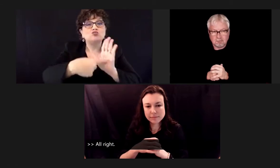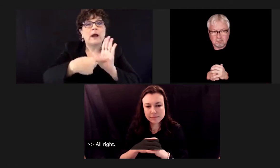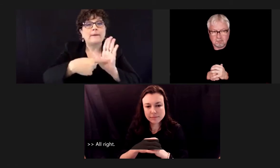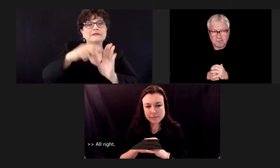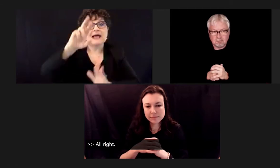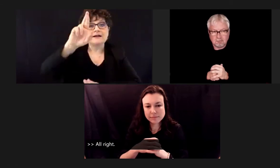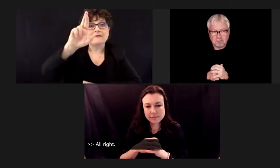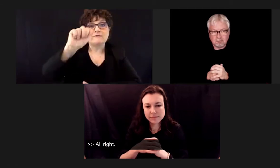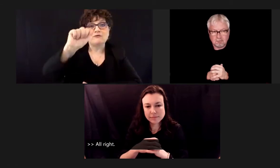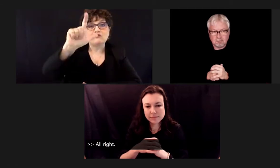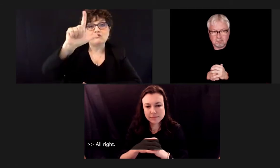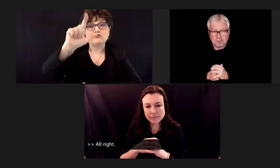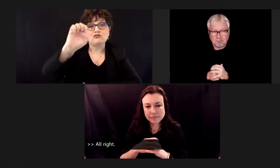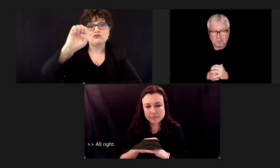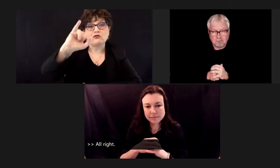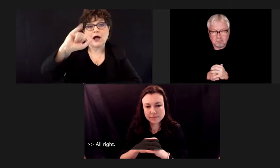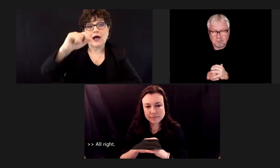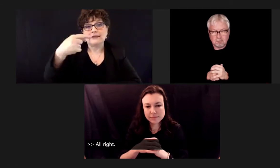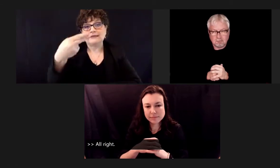and